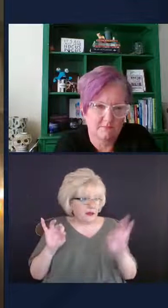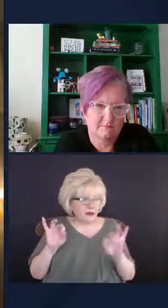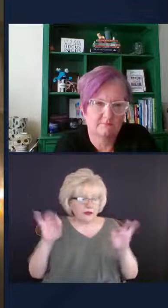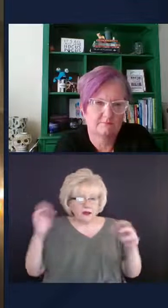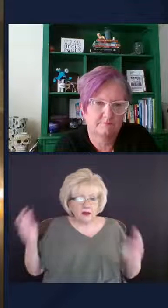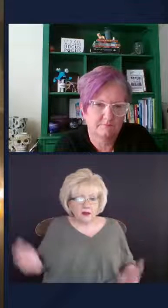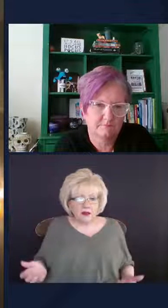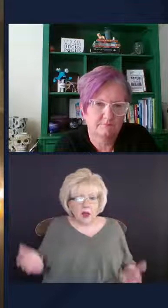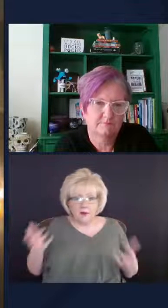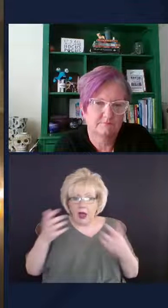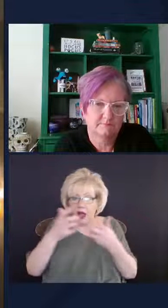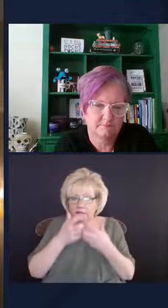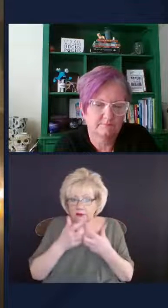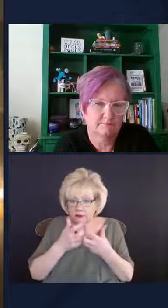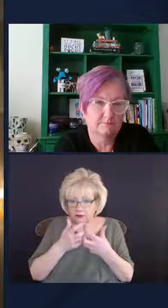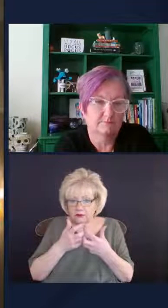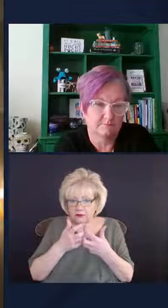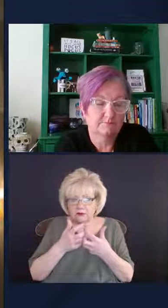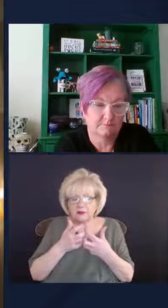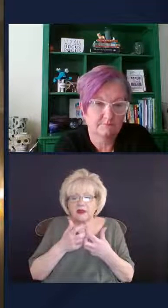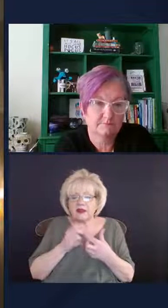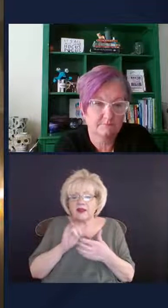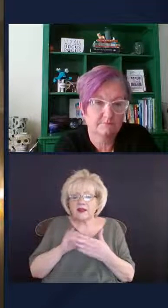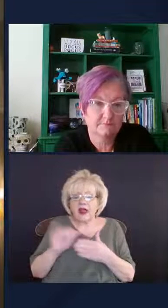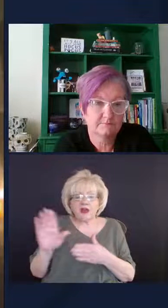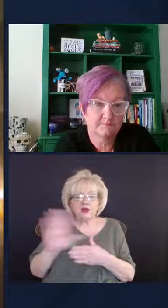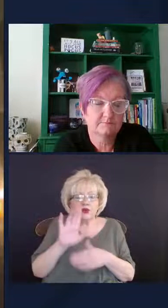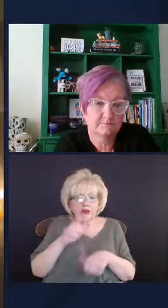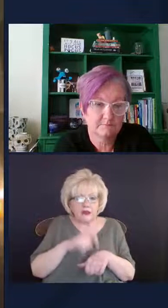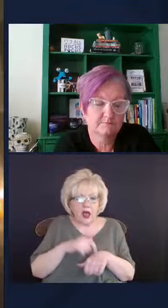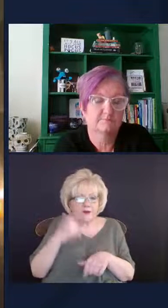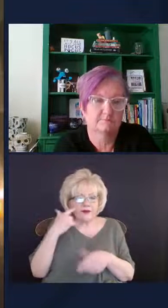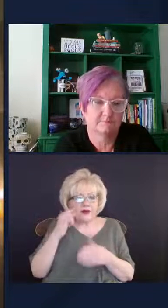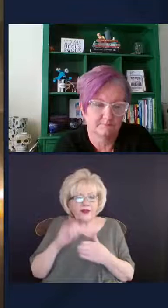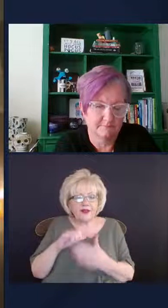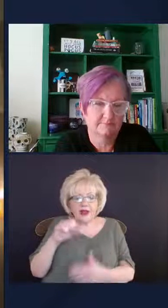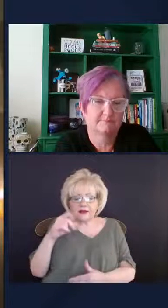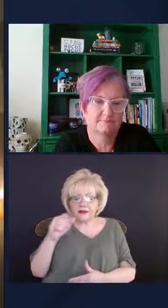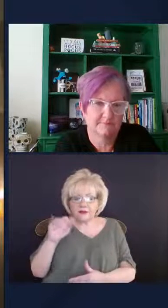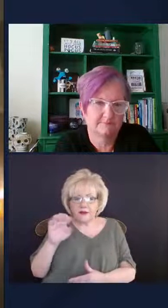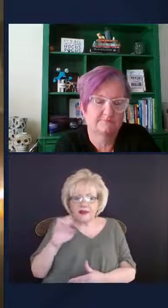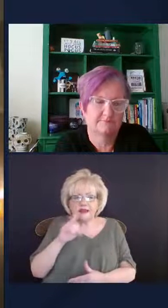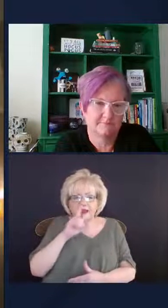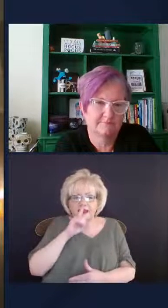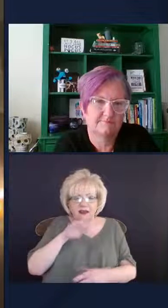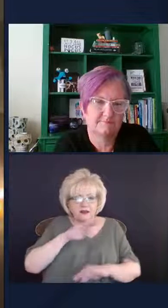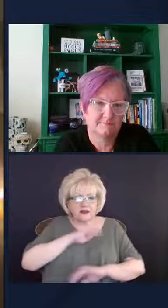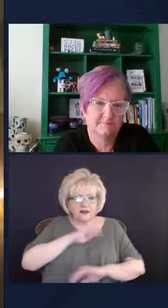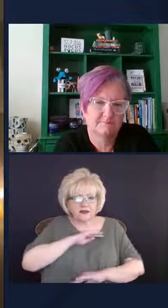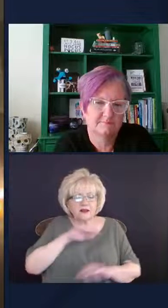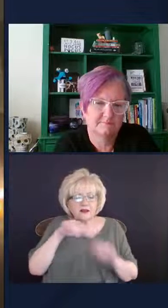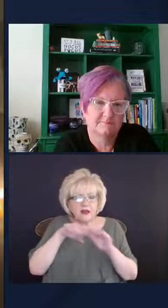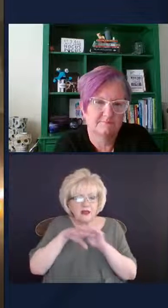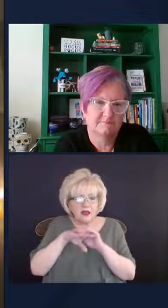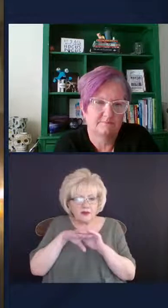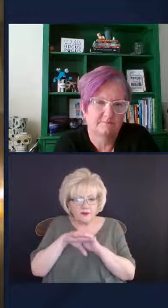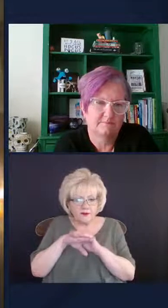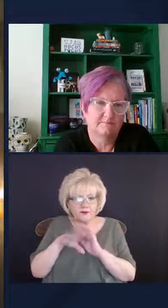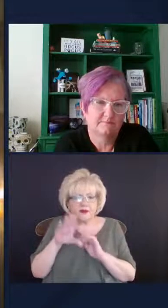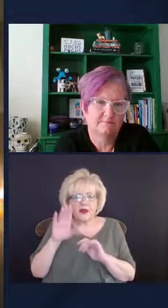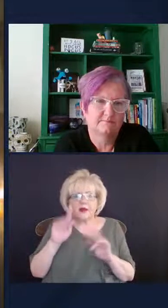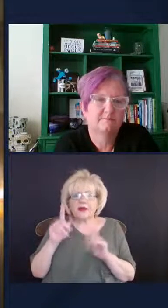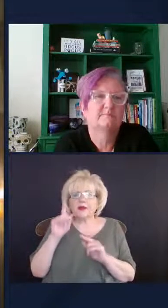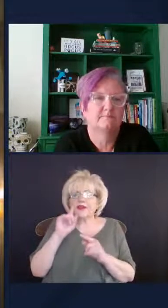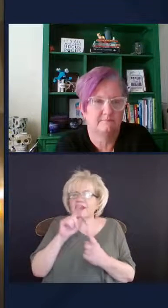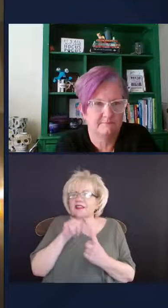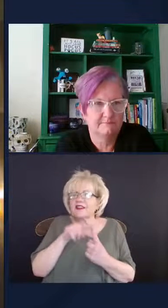that make your time in that space accommodating and accessible to you. And so many people think of it as like one or